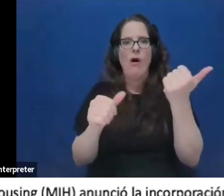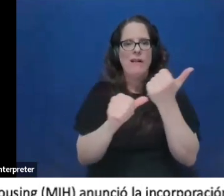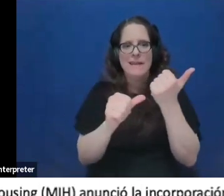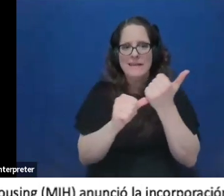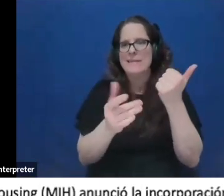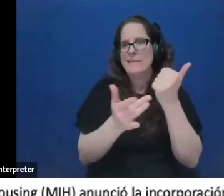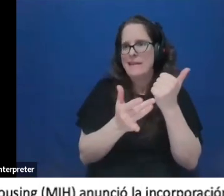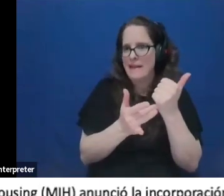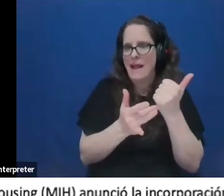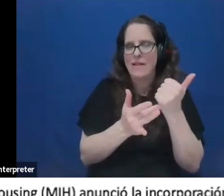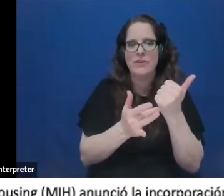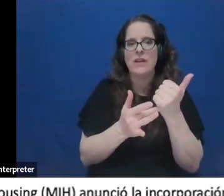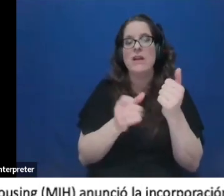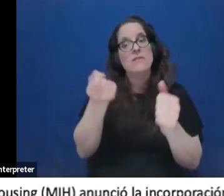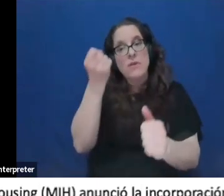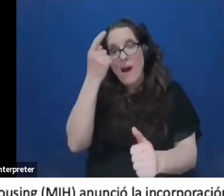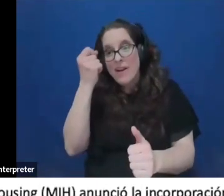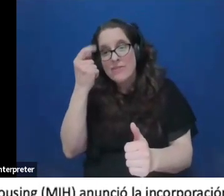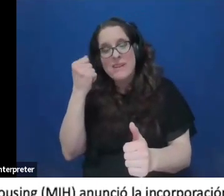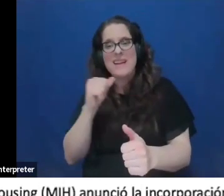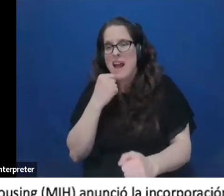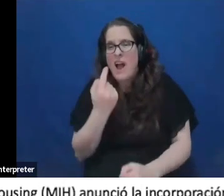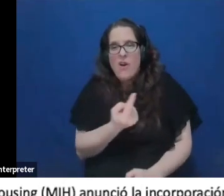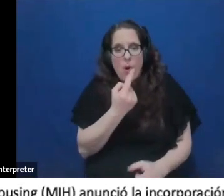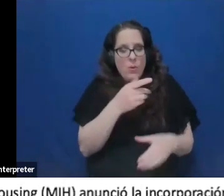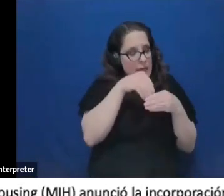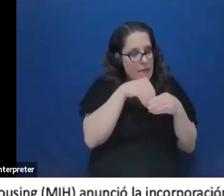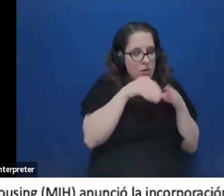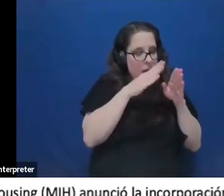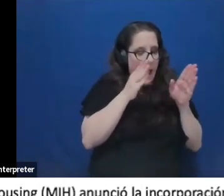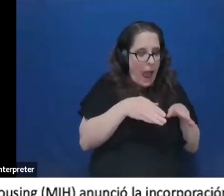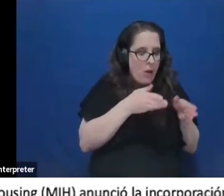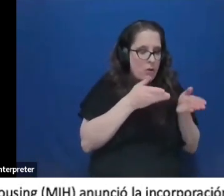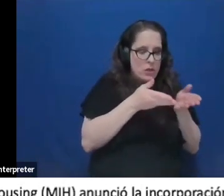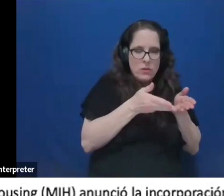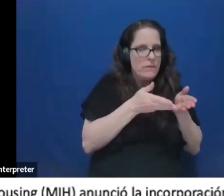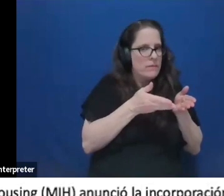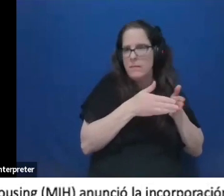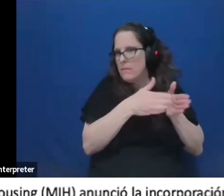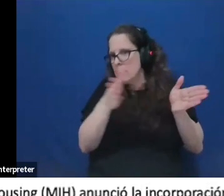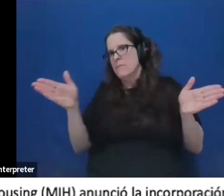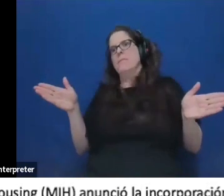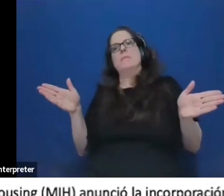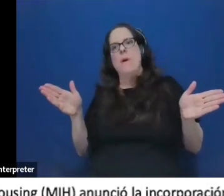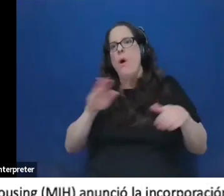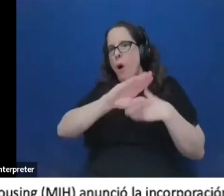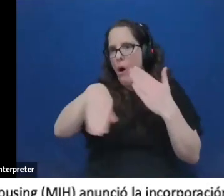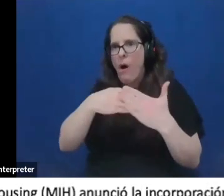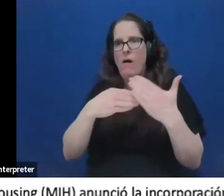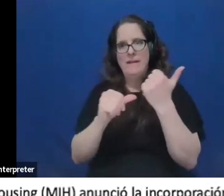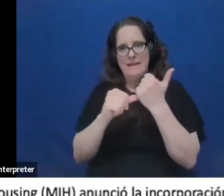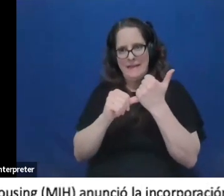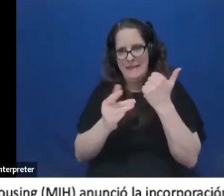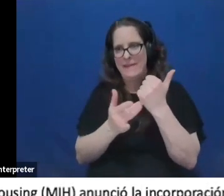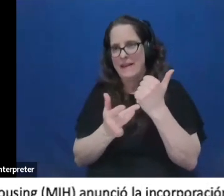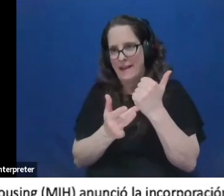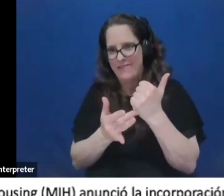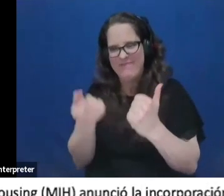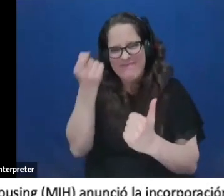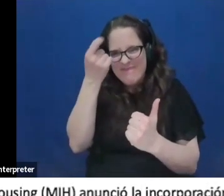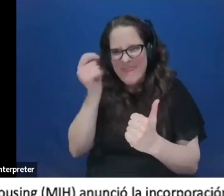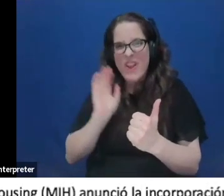normal focus on housing services. Again, MIH, we are obviously Maryland Inclusive Housing, but these are